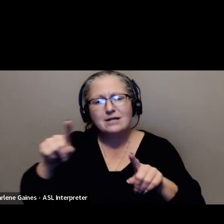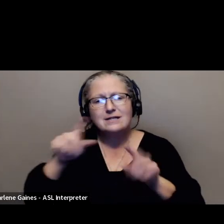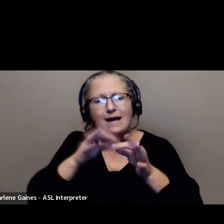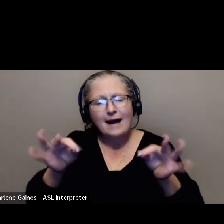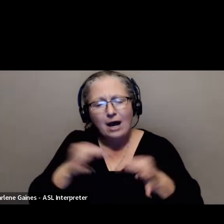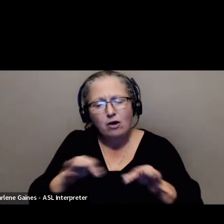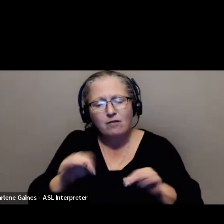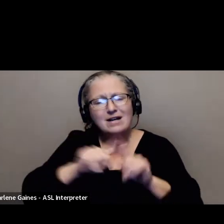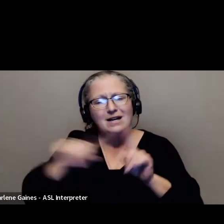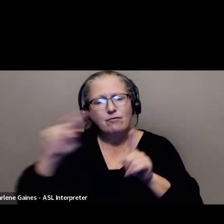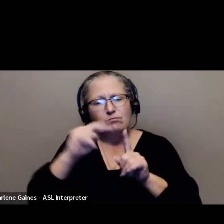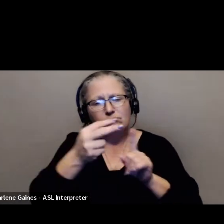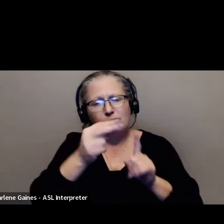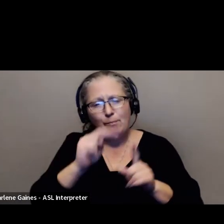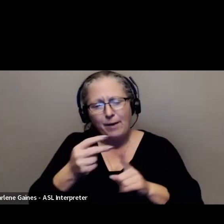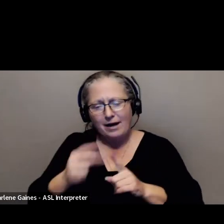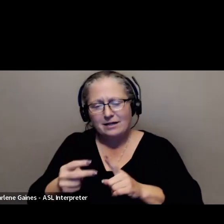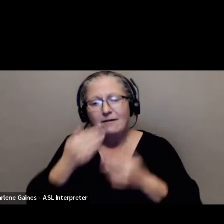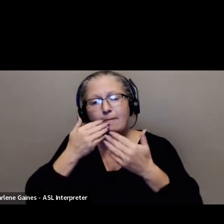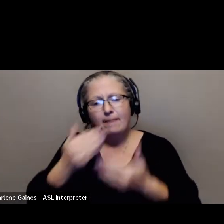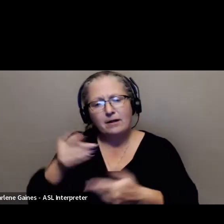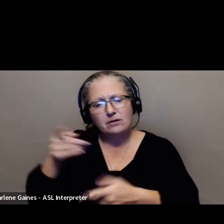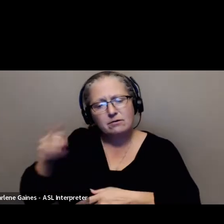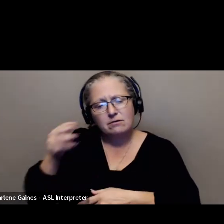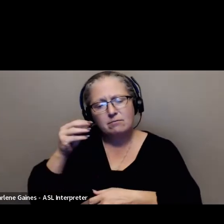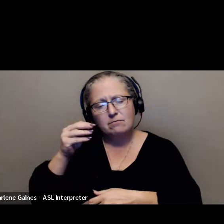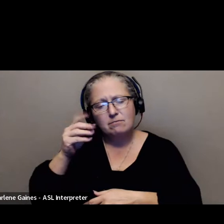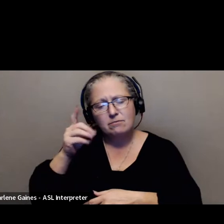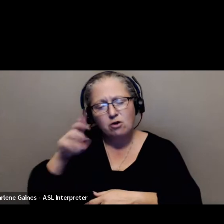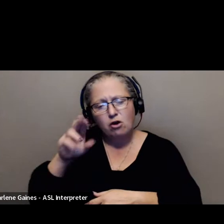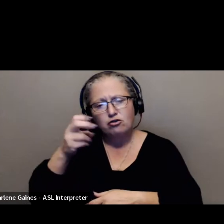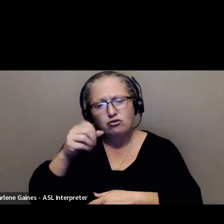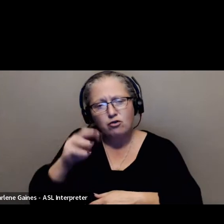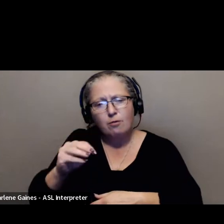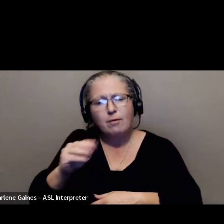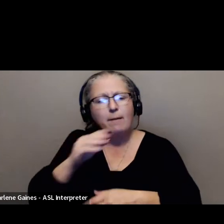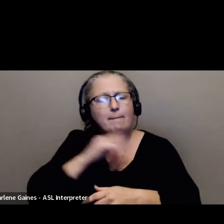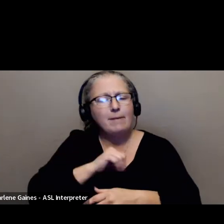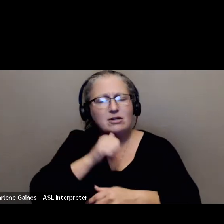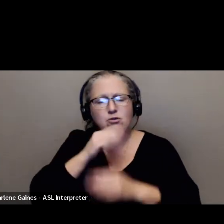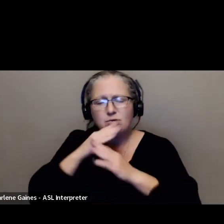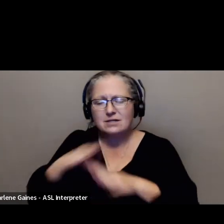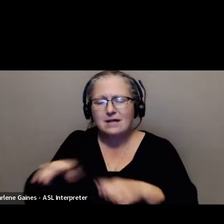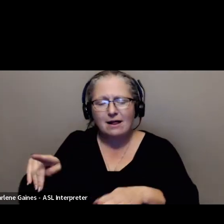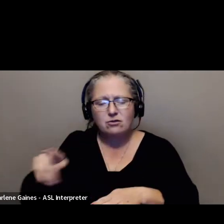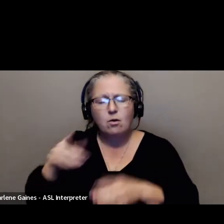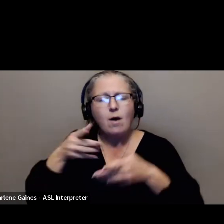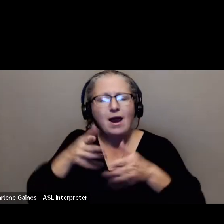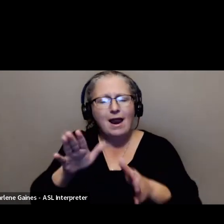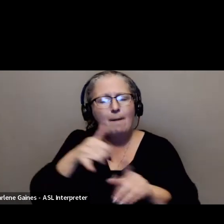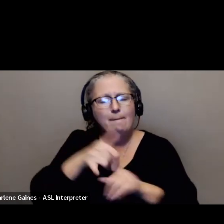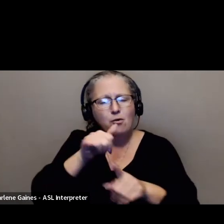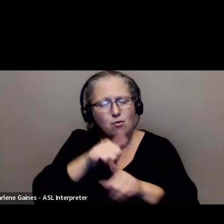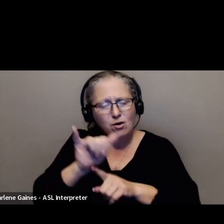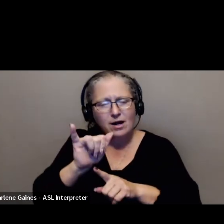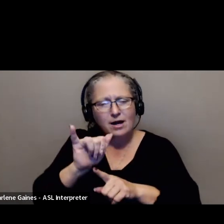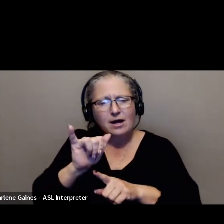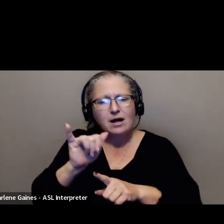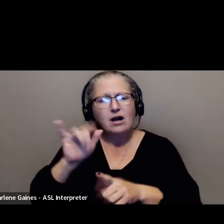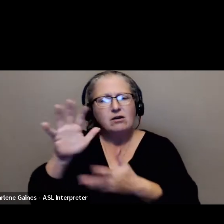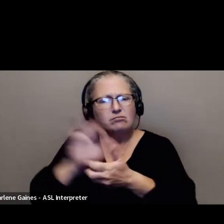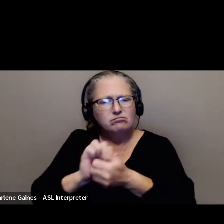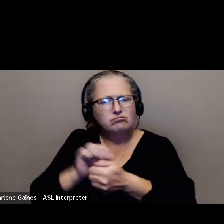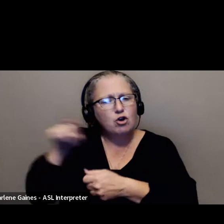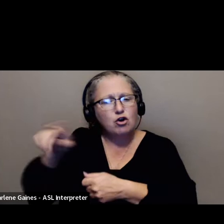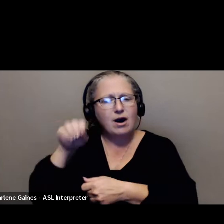different perspectives thanks to her. Please don't try to silence her or allow bullying tactics to tarnish her or